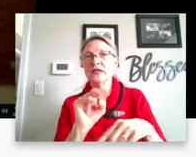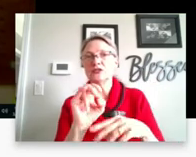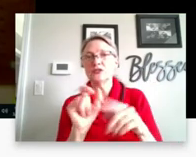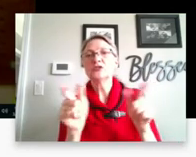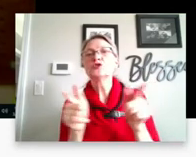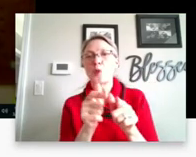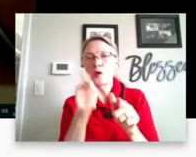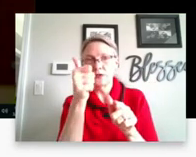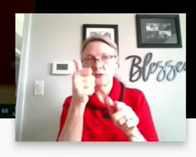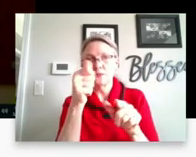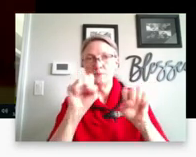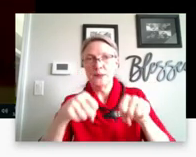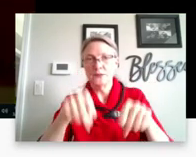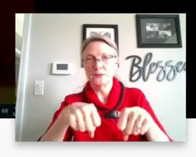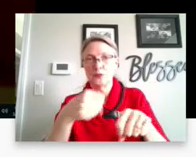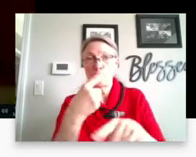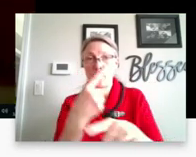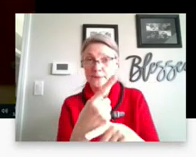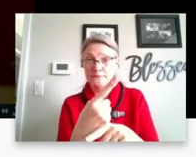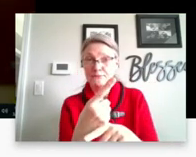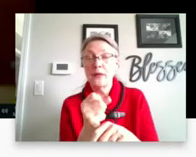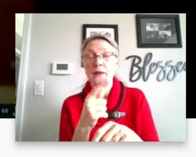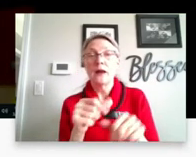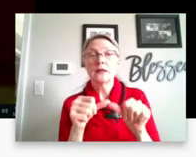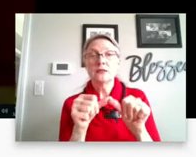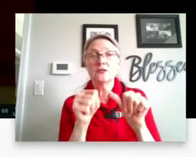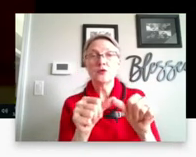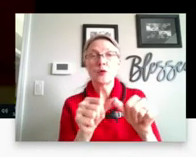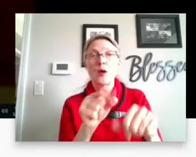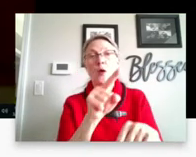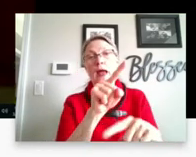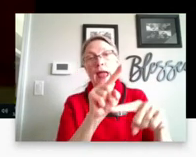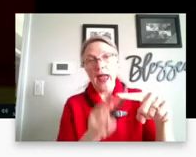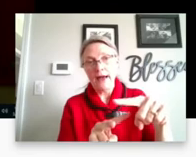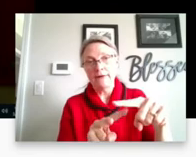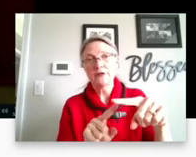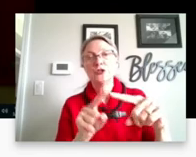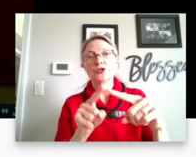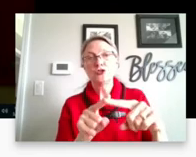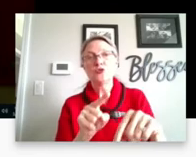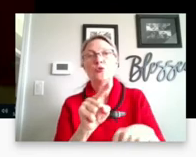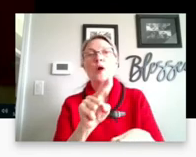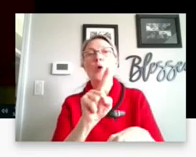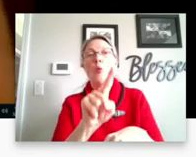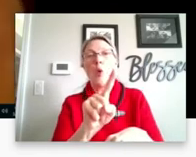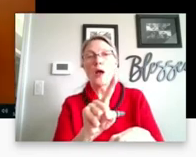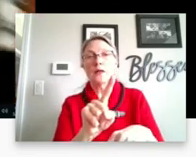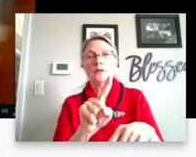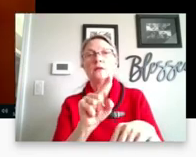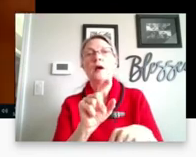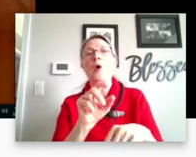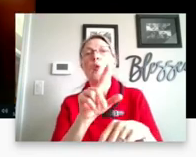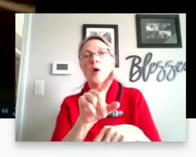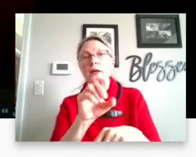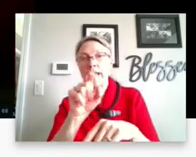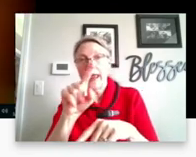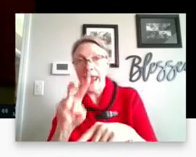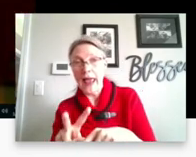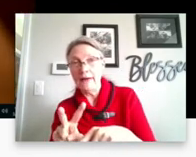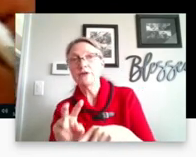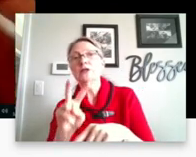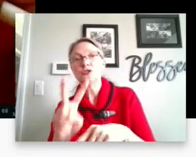inch. And then I'll continue to work up from there by half-inch increments until I get to